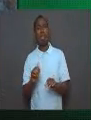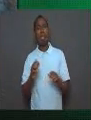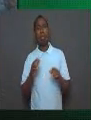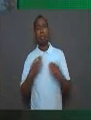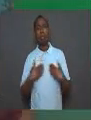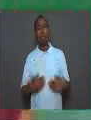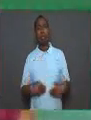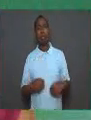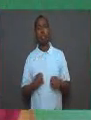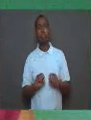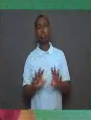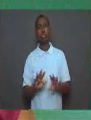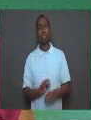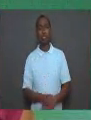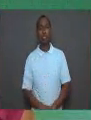the body.